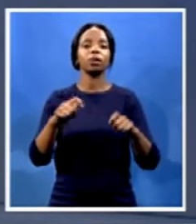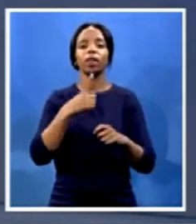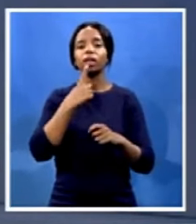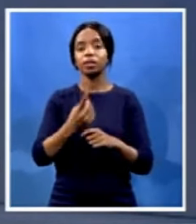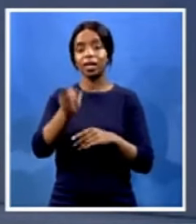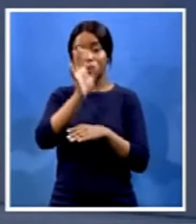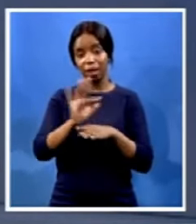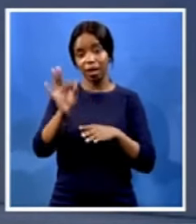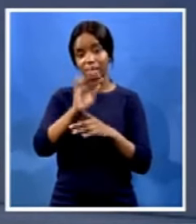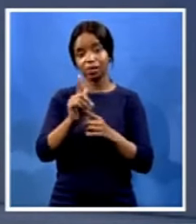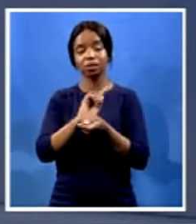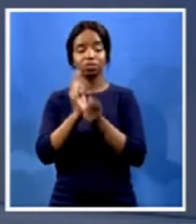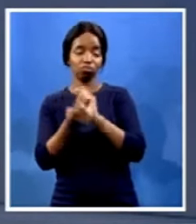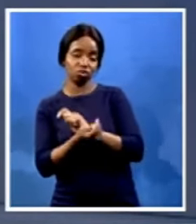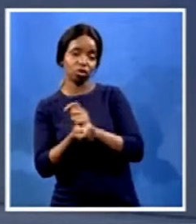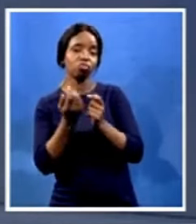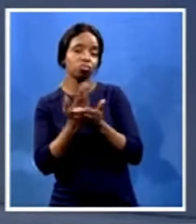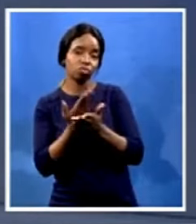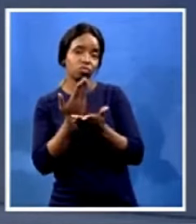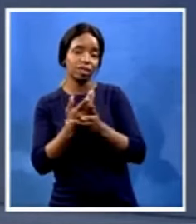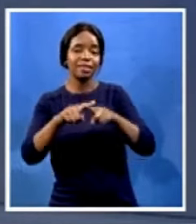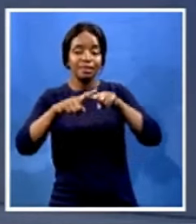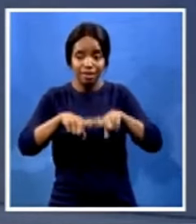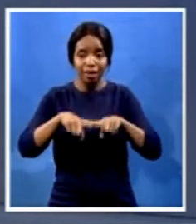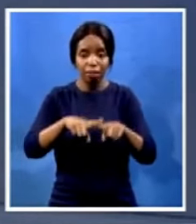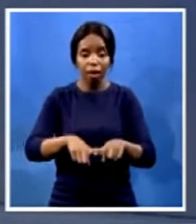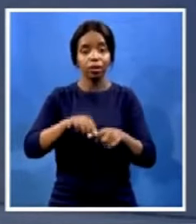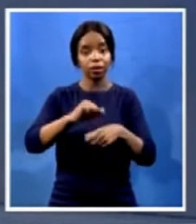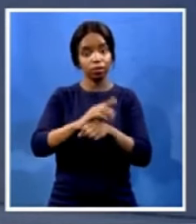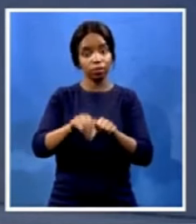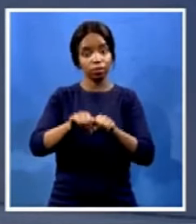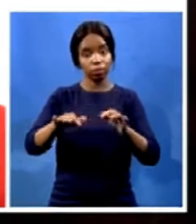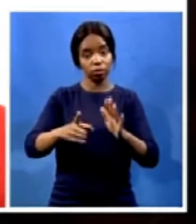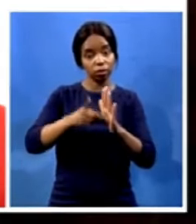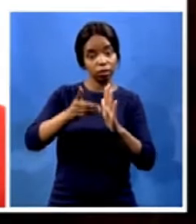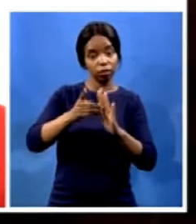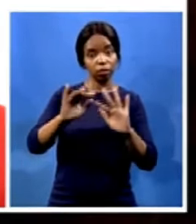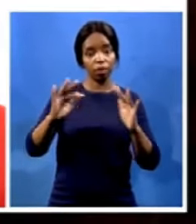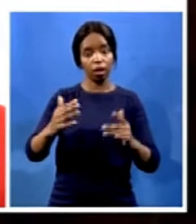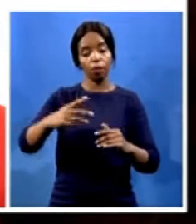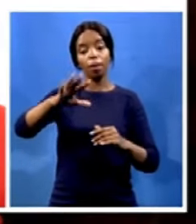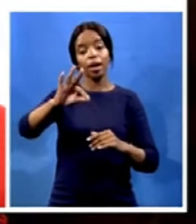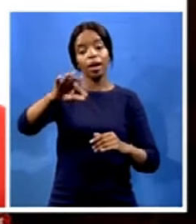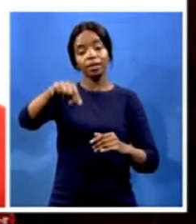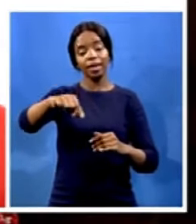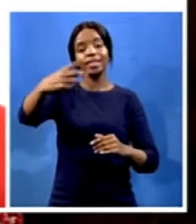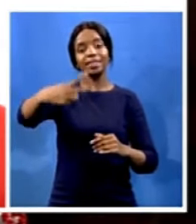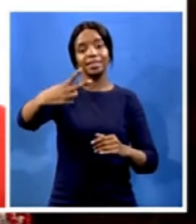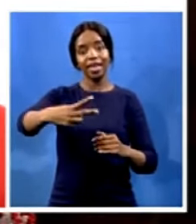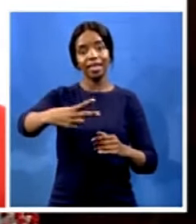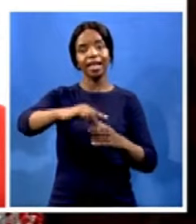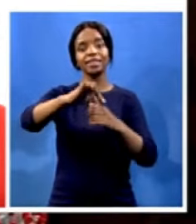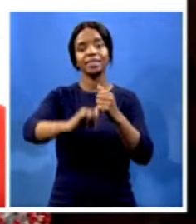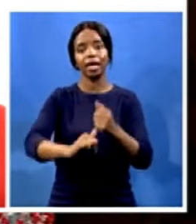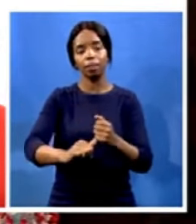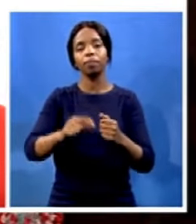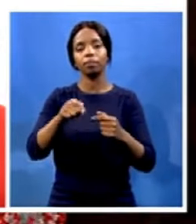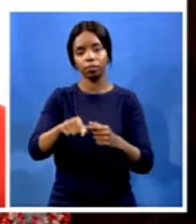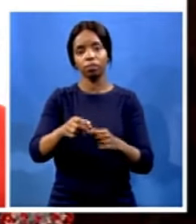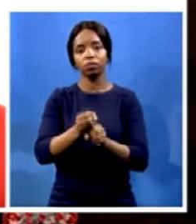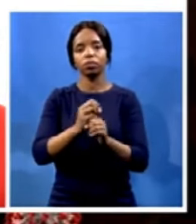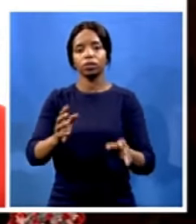it plans to start its second term on Monday. But for more on this, I'm joined via Skype by Elijah Moholola, who is the Senior Manager,